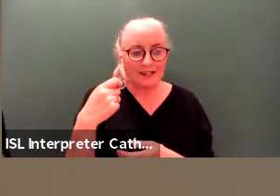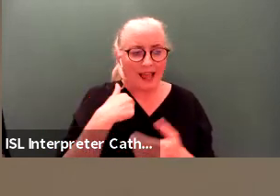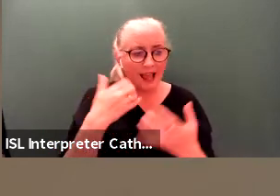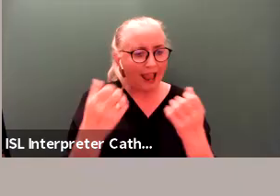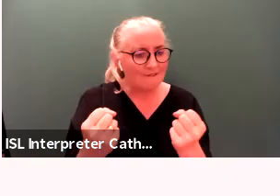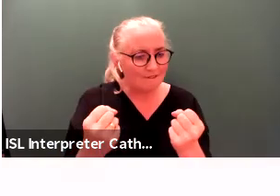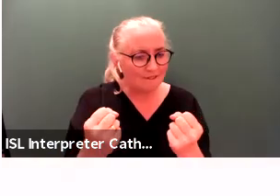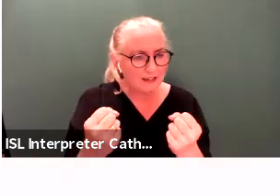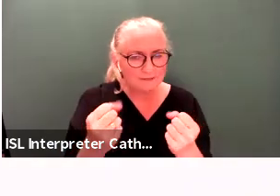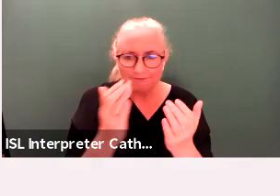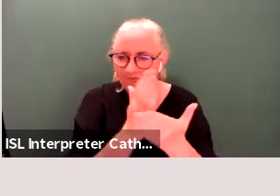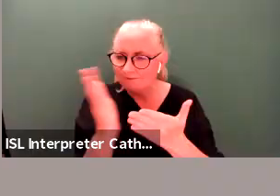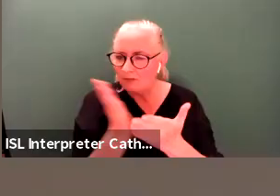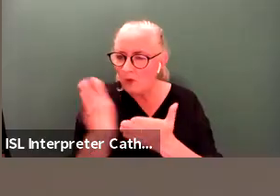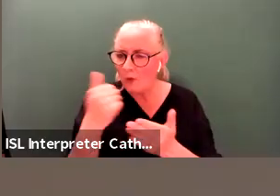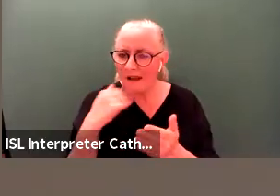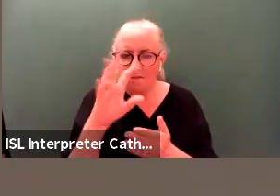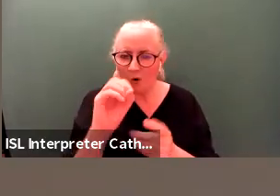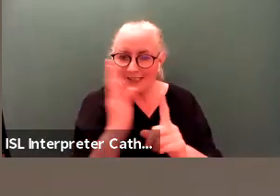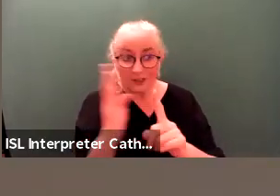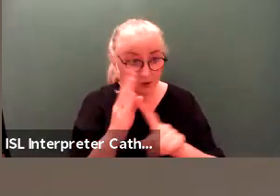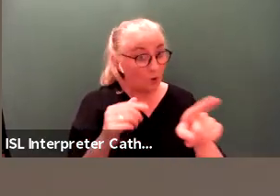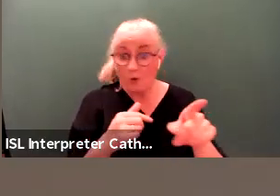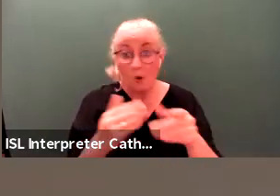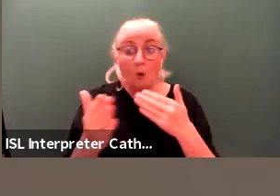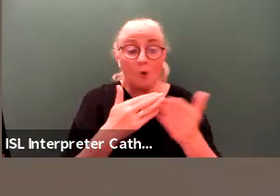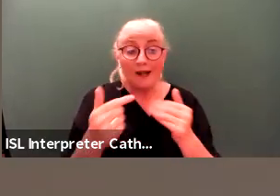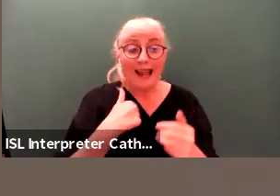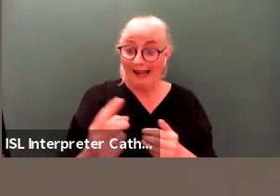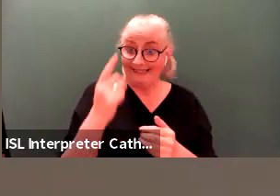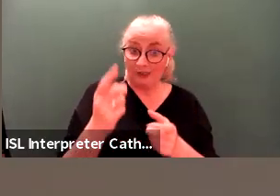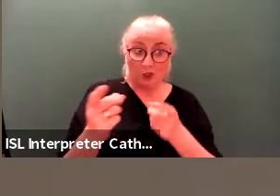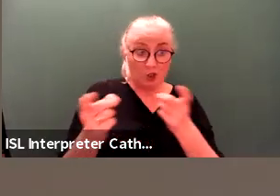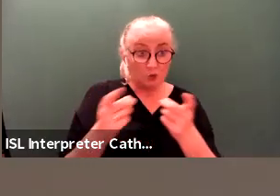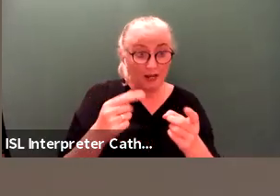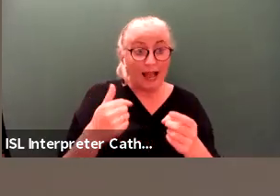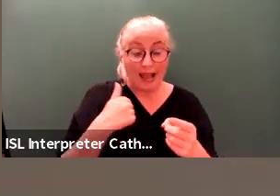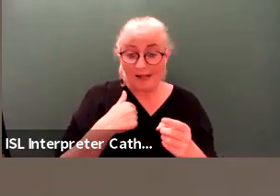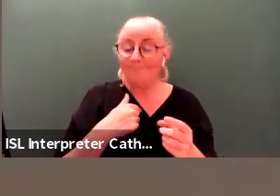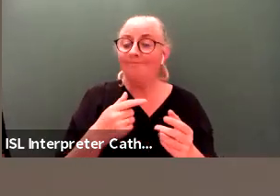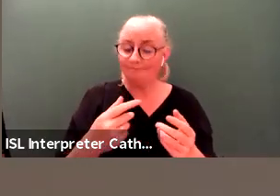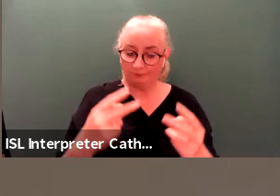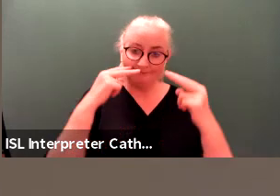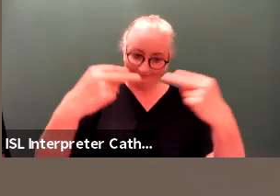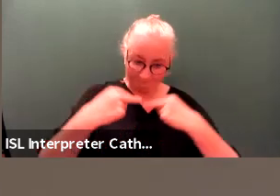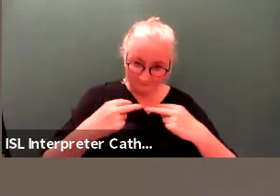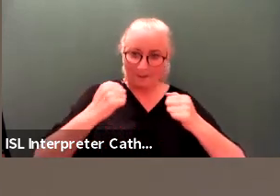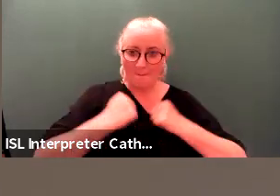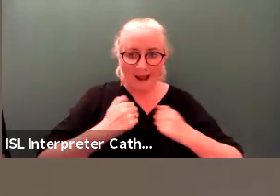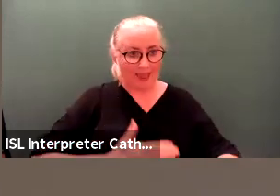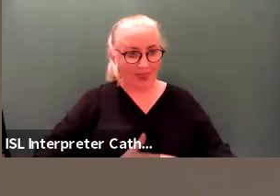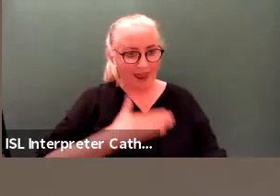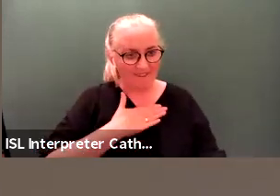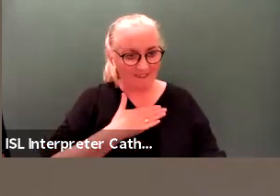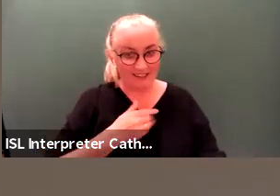in my 40s. So really what I actually did do was just address my own lifestyle. I mean, this ain't